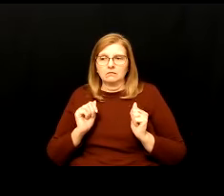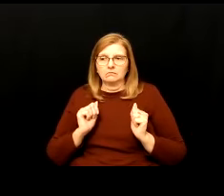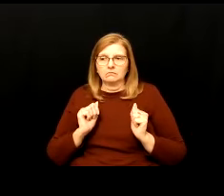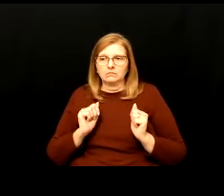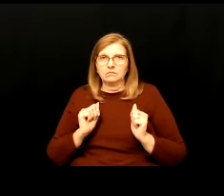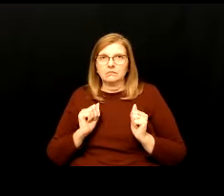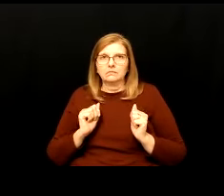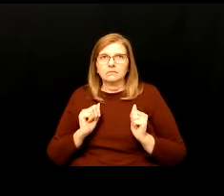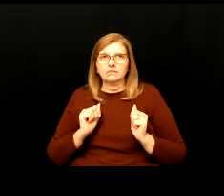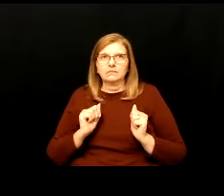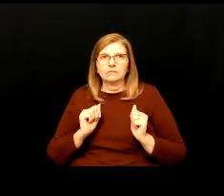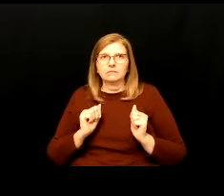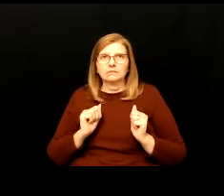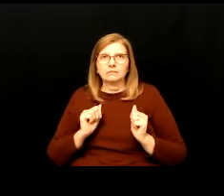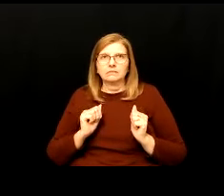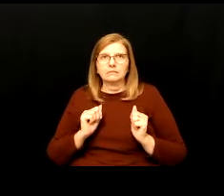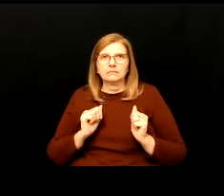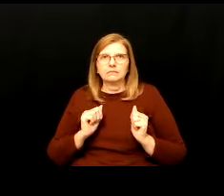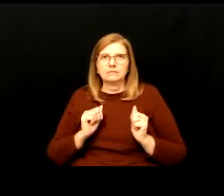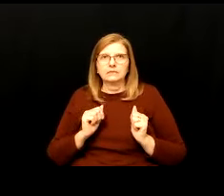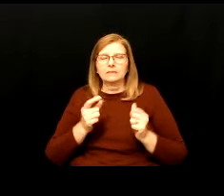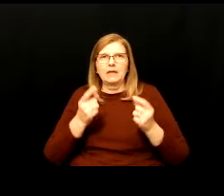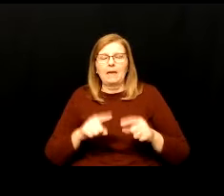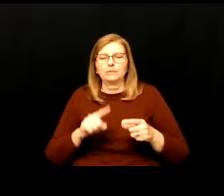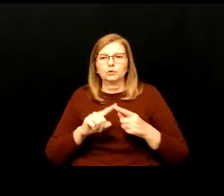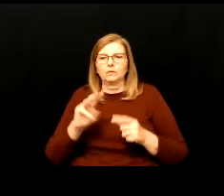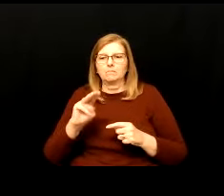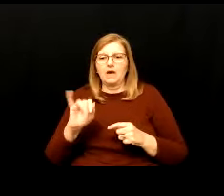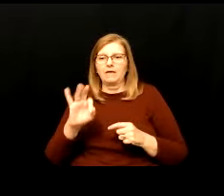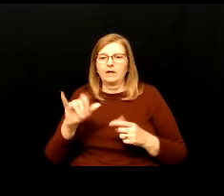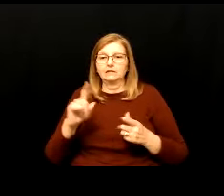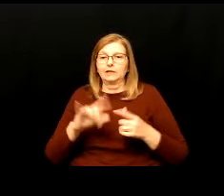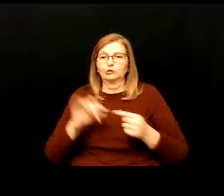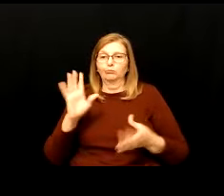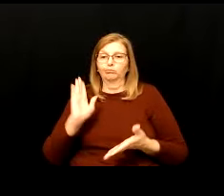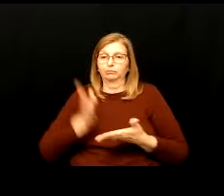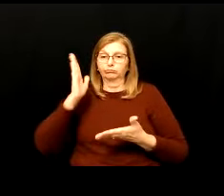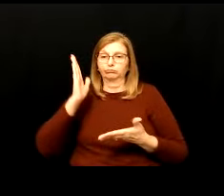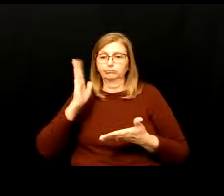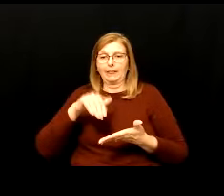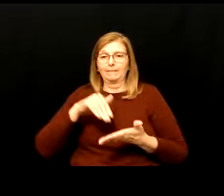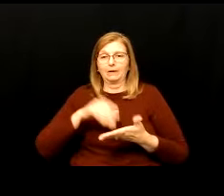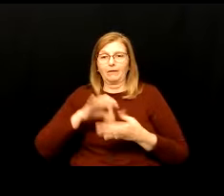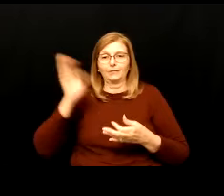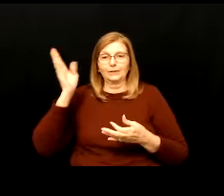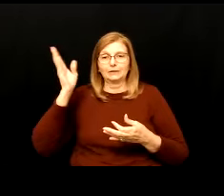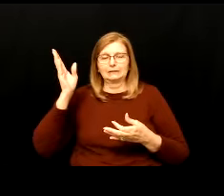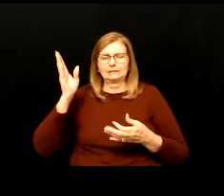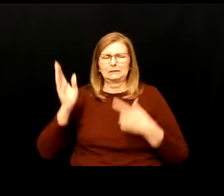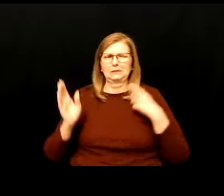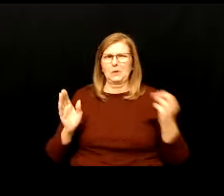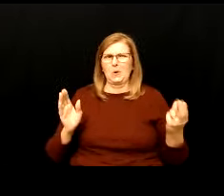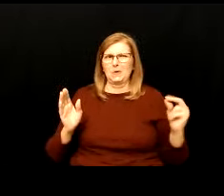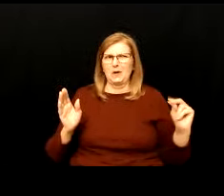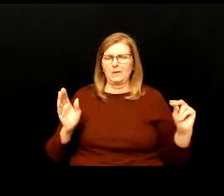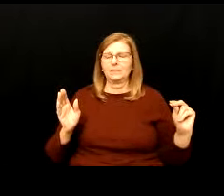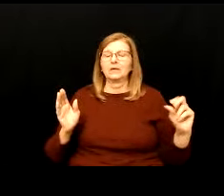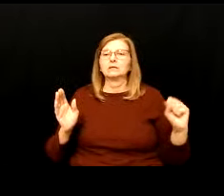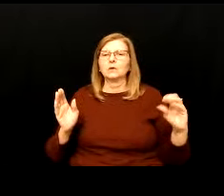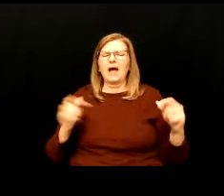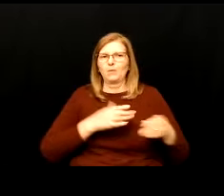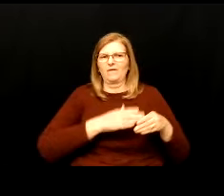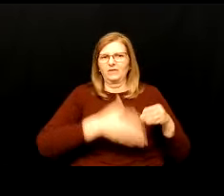after to your MiFi that decides to shut off right in the middle of your presentation. Oh no. So I'll